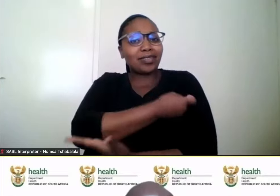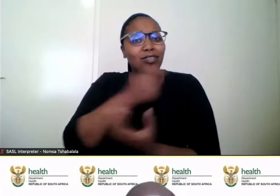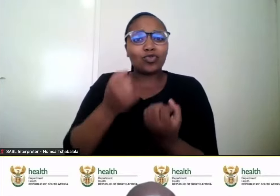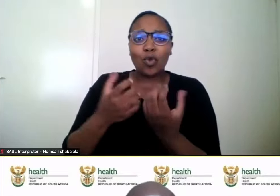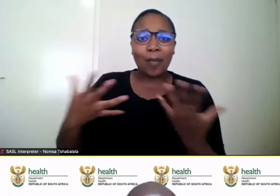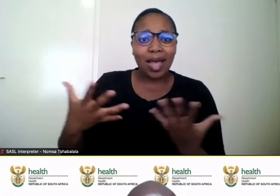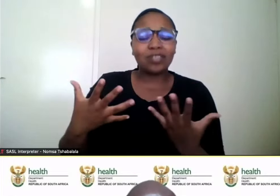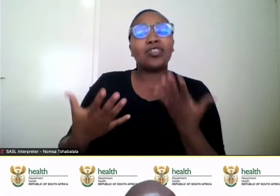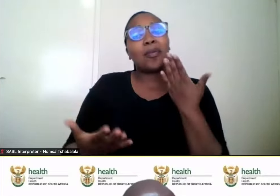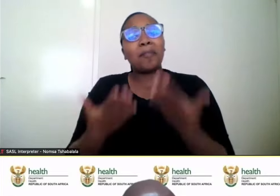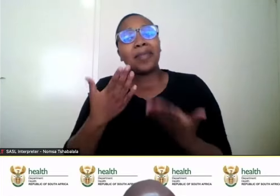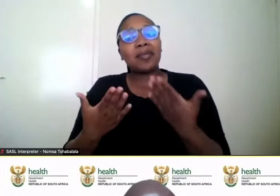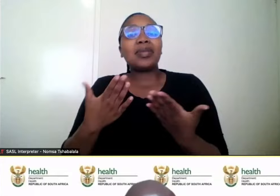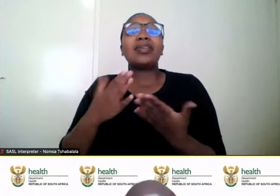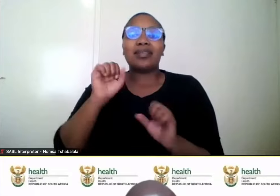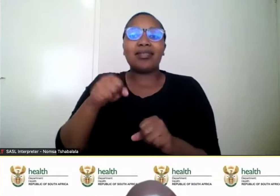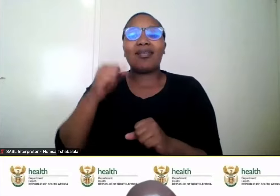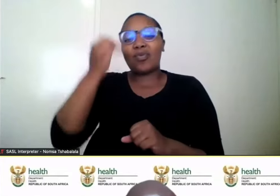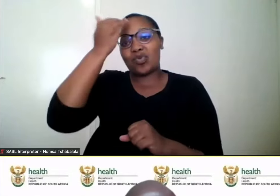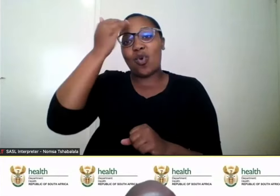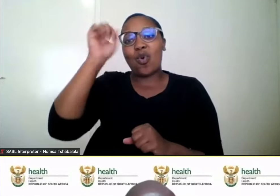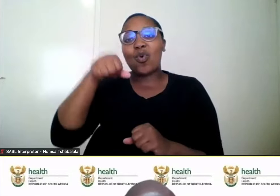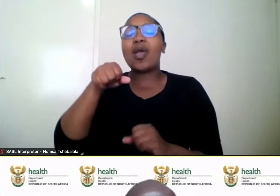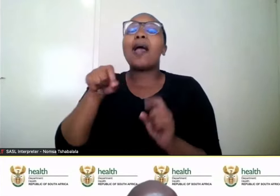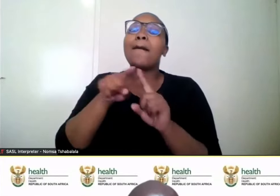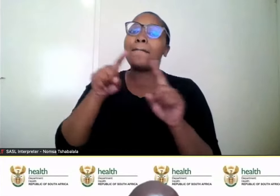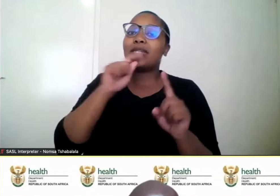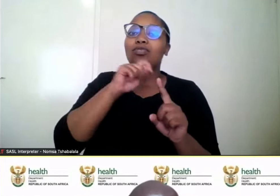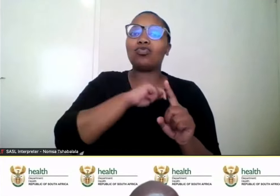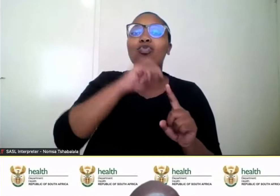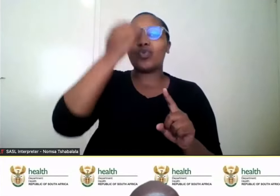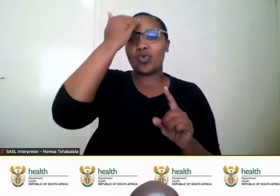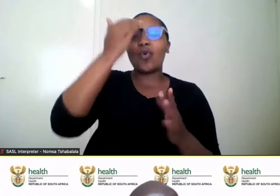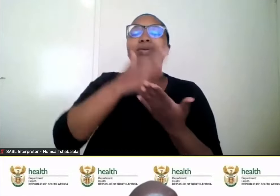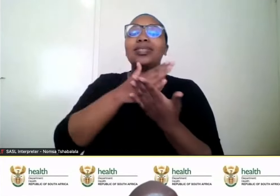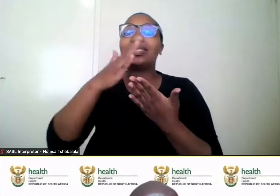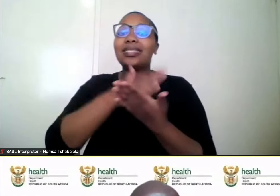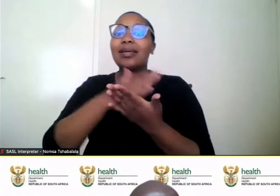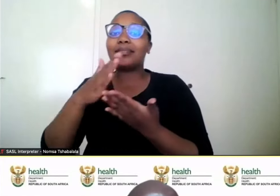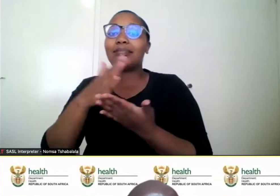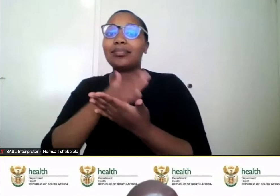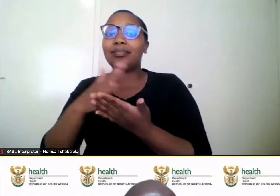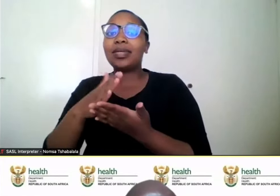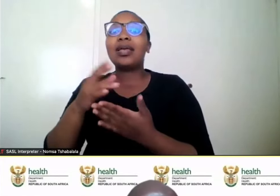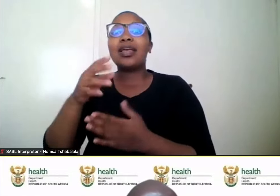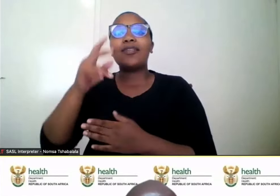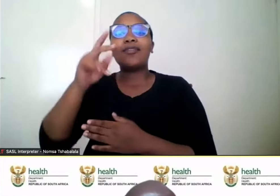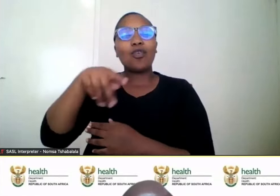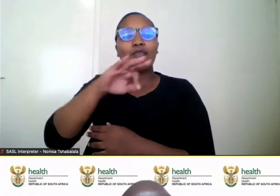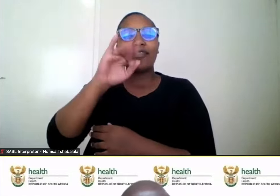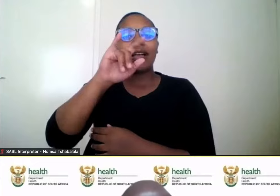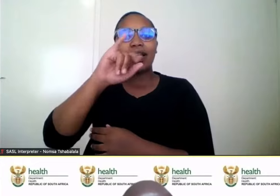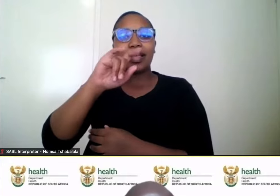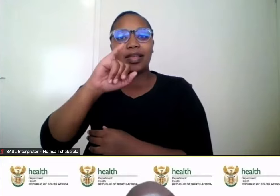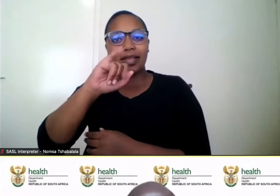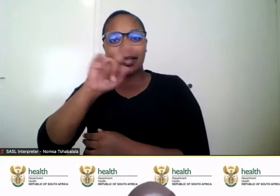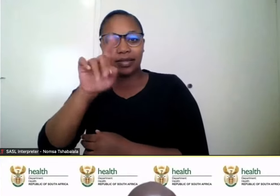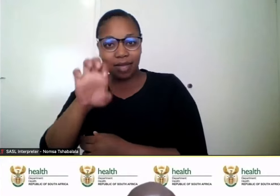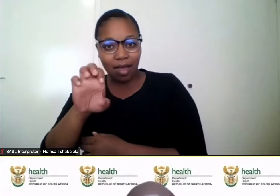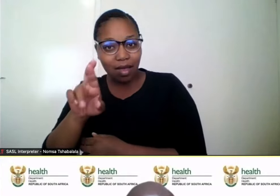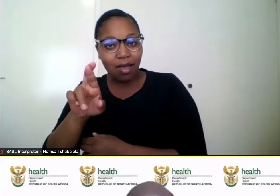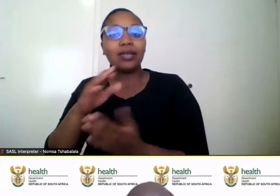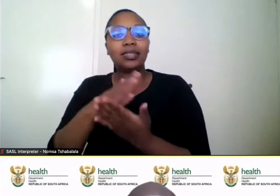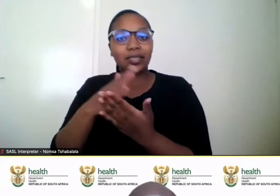we did ask Pfizer to delay some of the deliveries to outer weeks and months so that